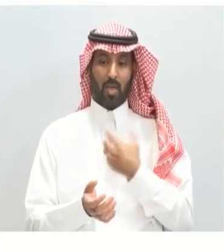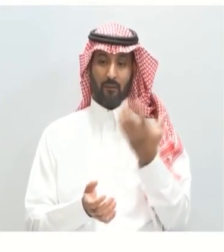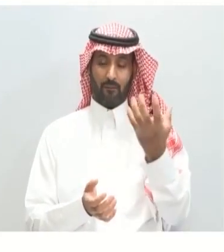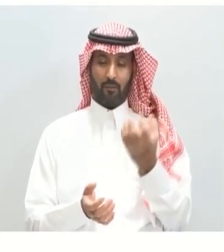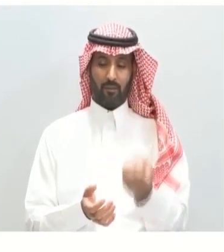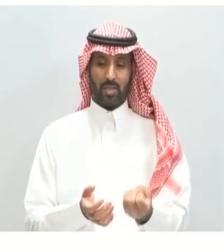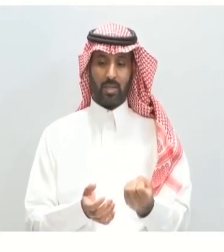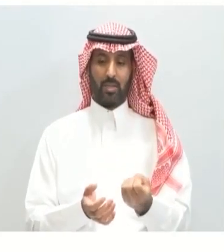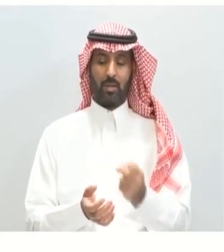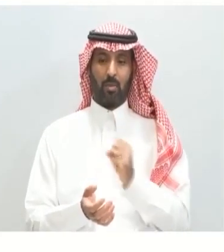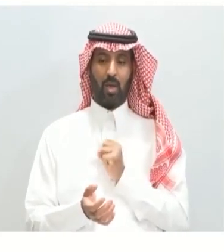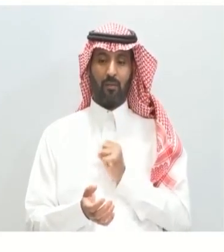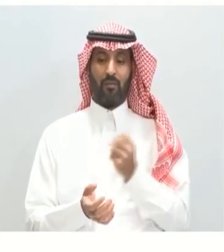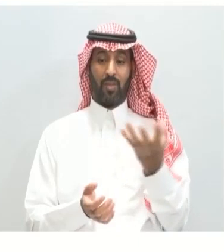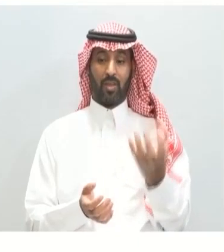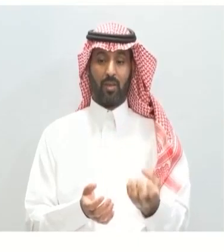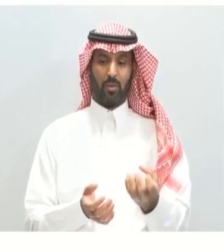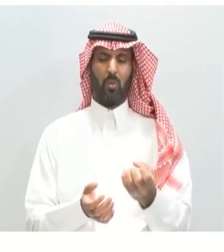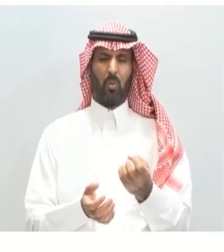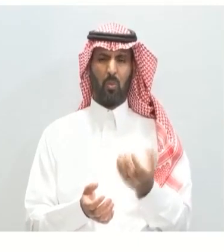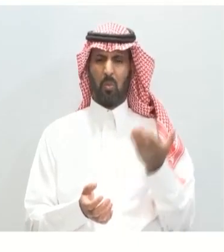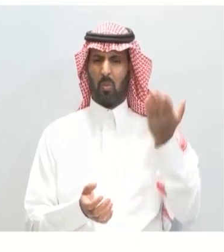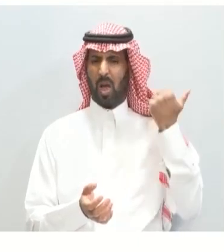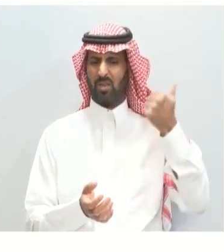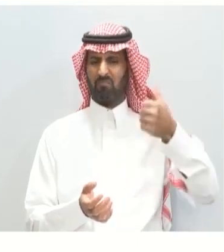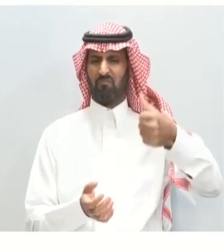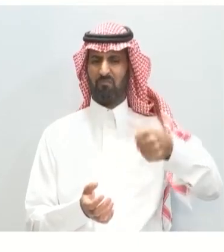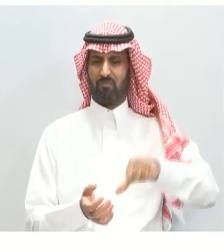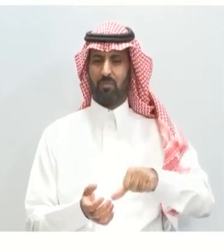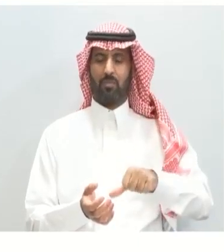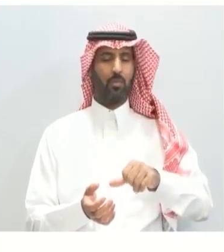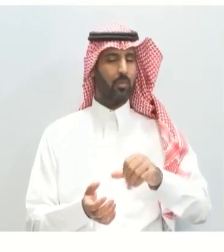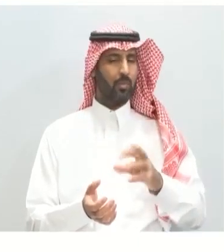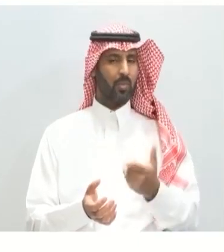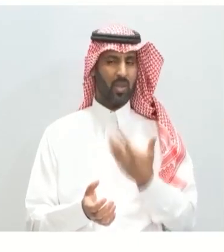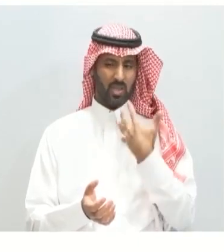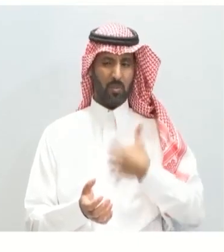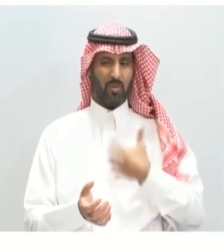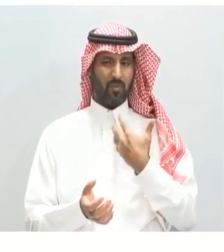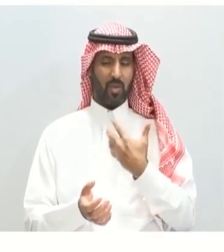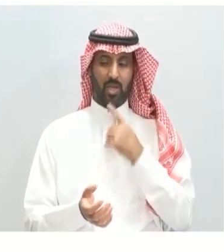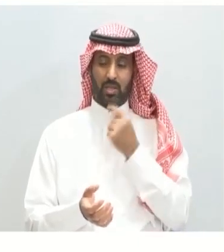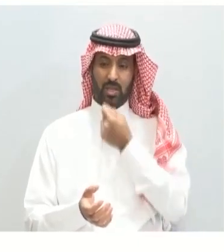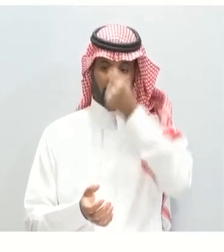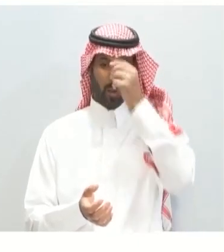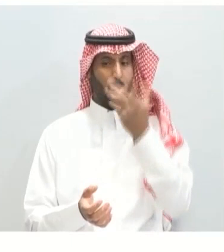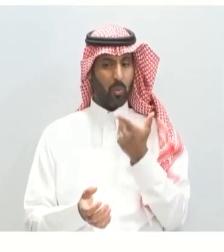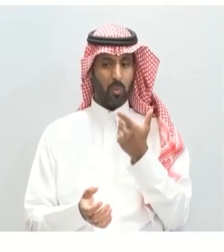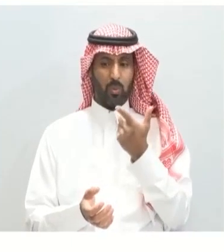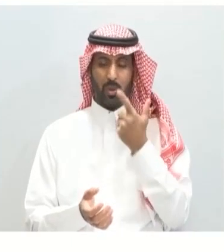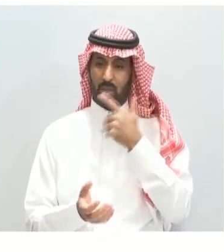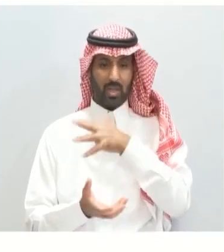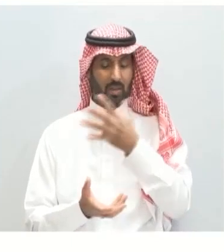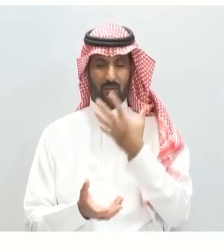my vacation was disappointed. So is he describing how someone feels, or is he describing the source